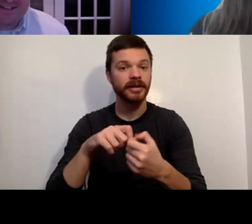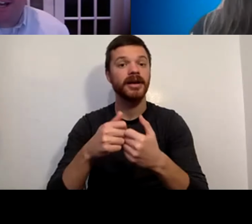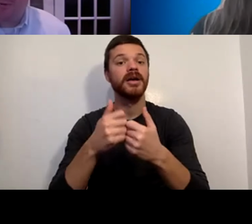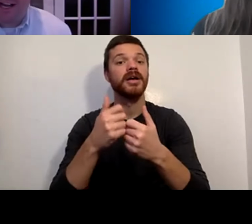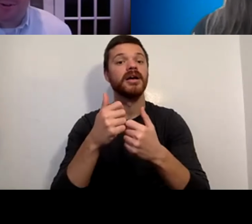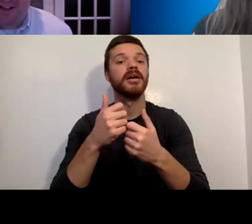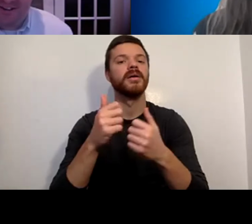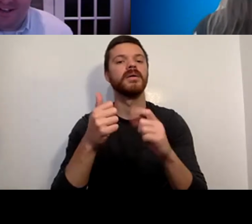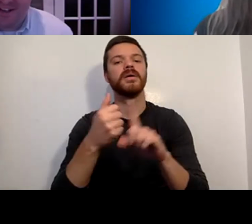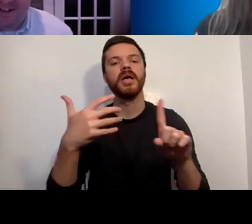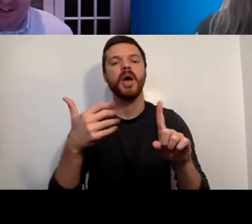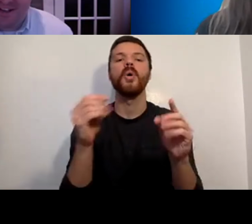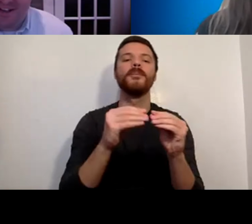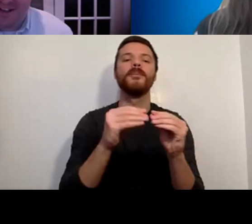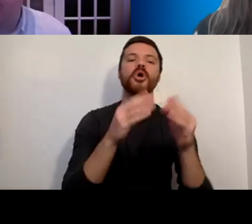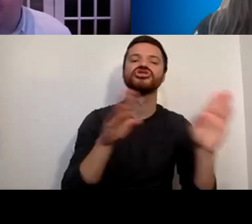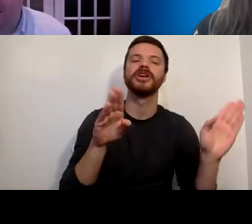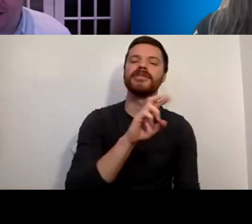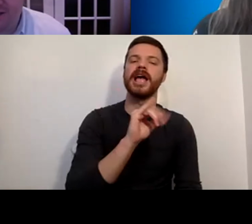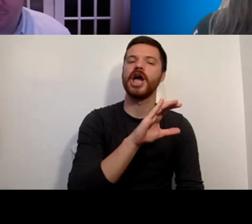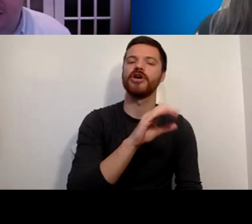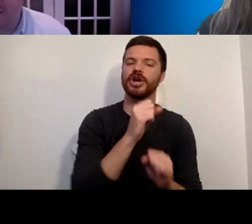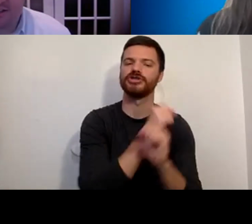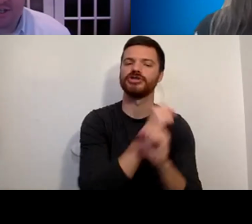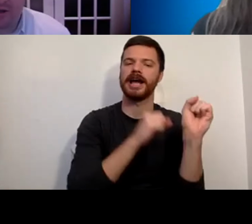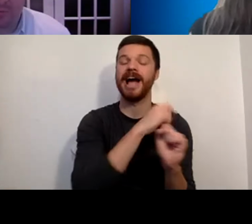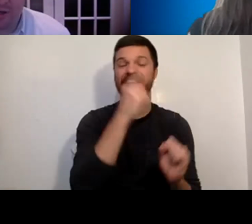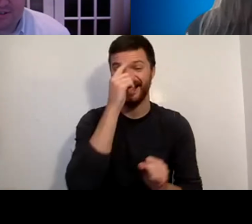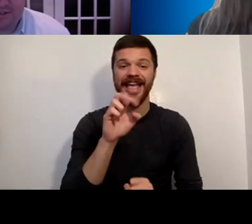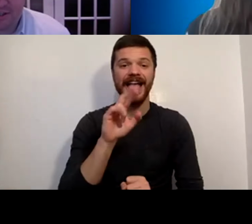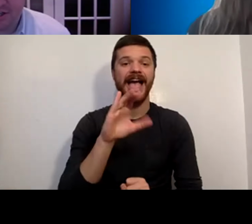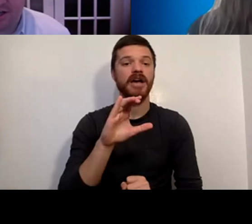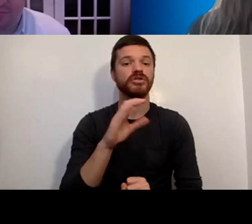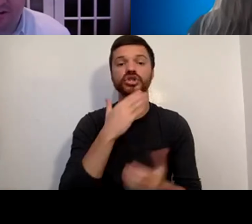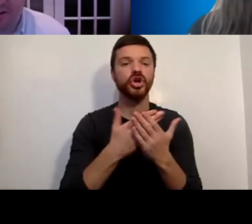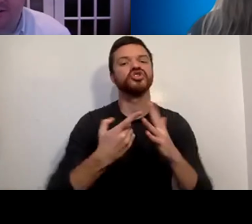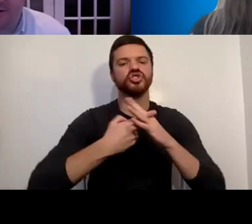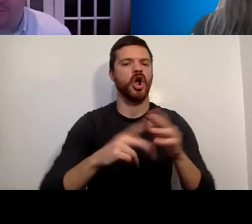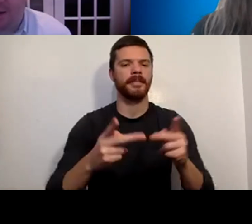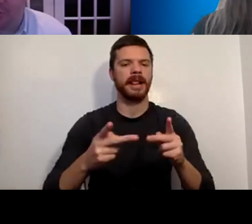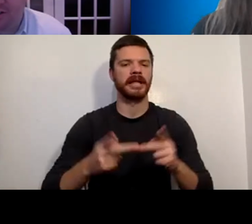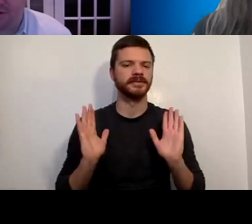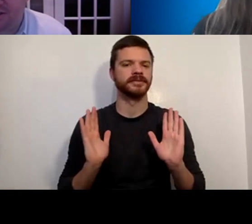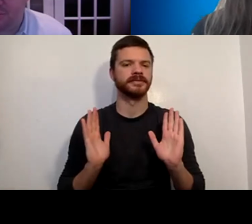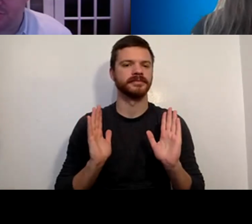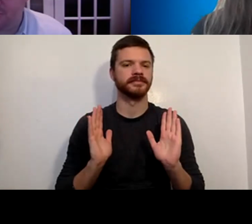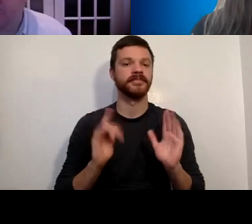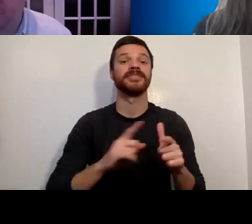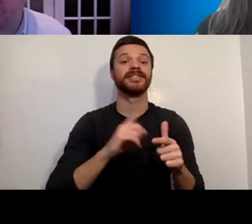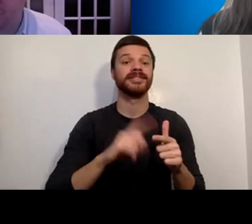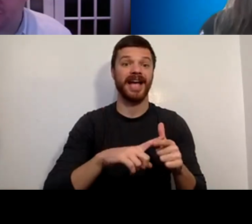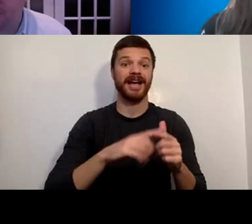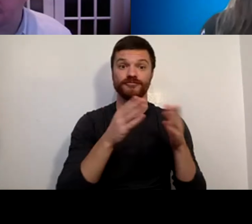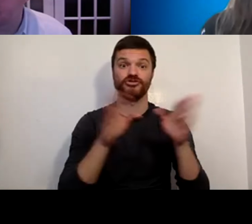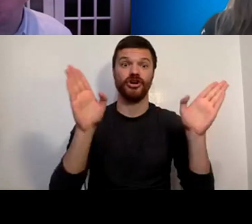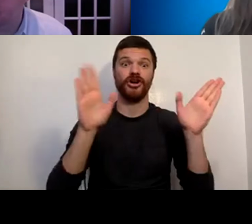kind of what I would say is I feel like ERIC would at best be a starting place that then needs to be operationalized much more